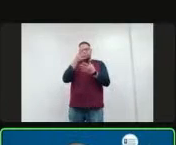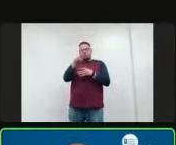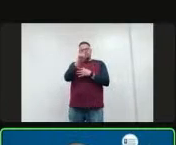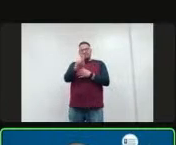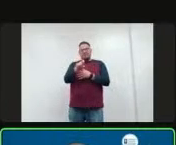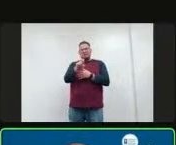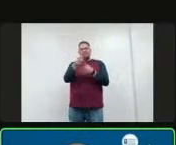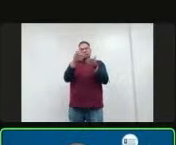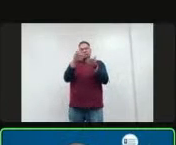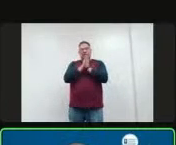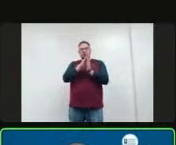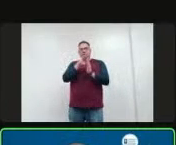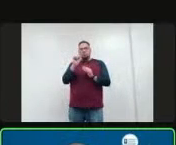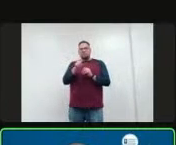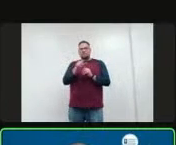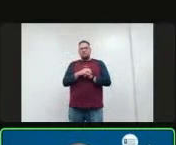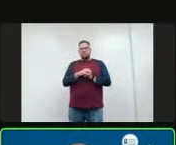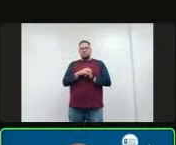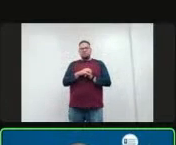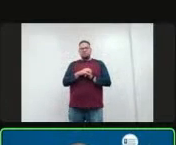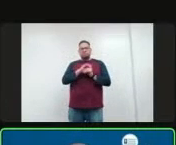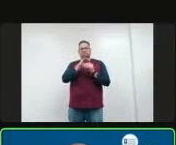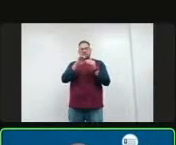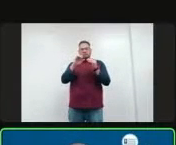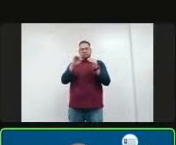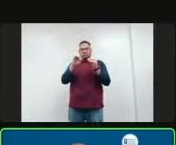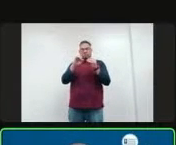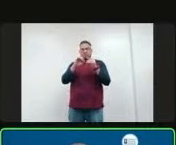a question of staff,